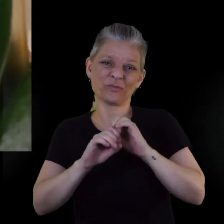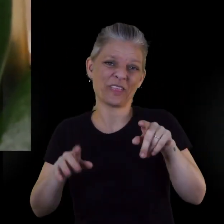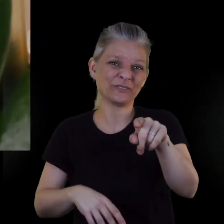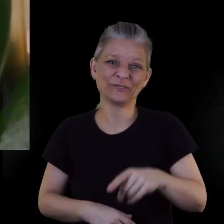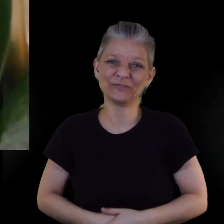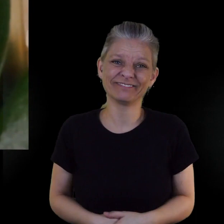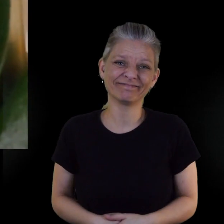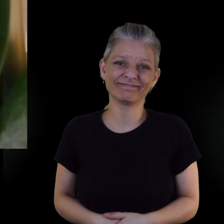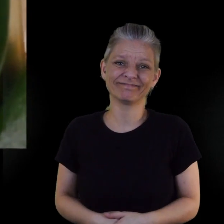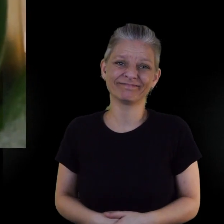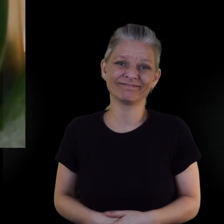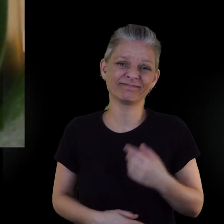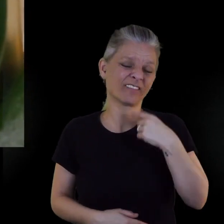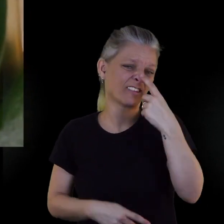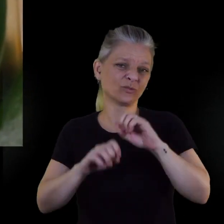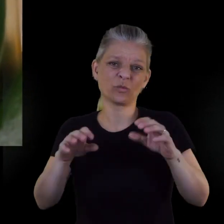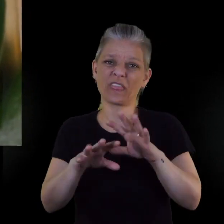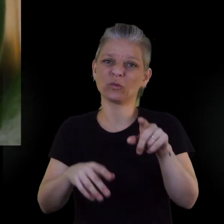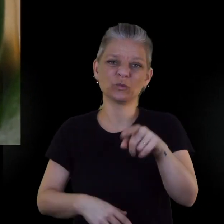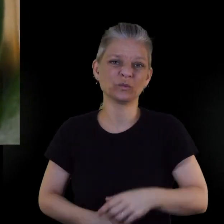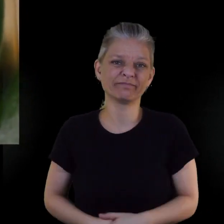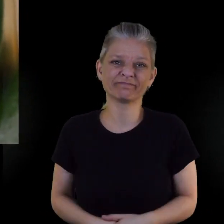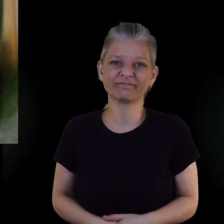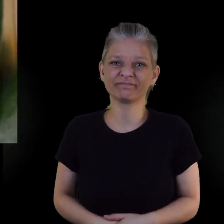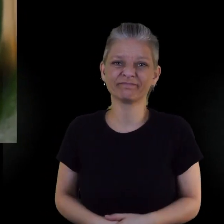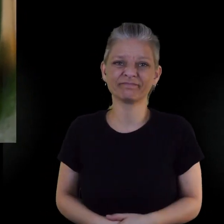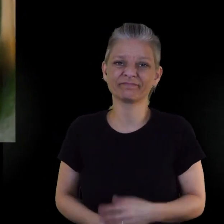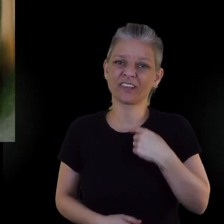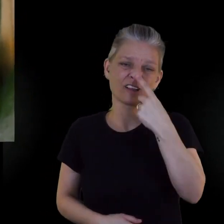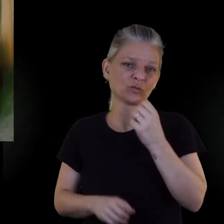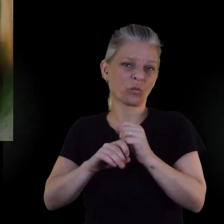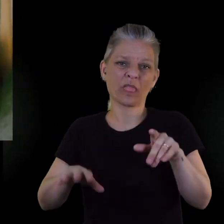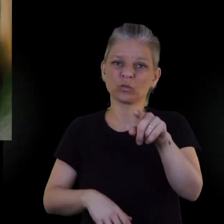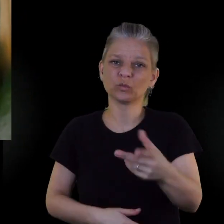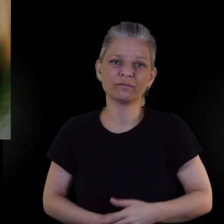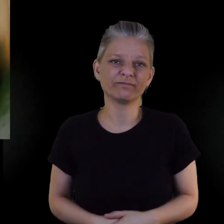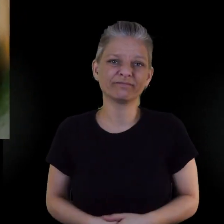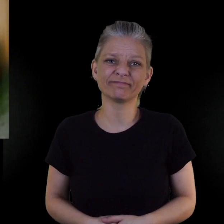without you. I couldn't do this without you. I couldn't do this without you.